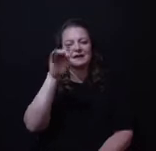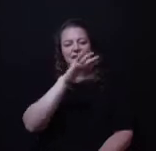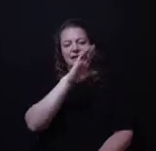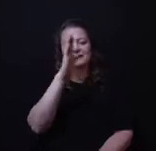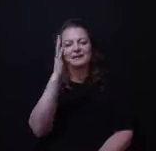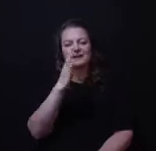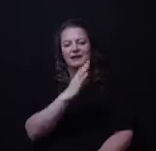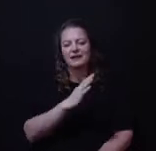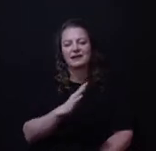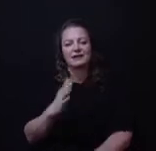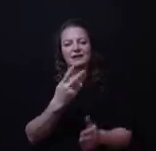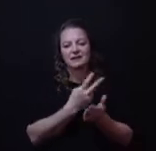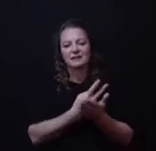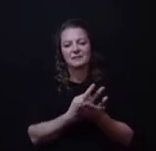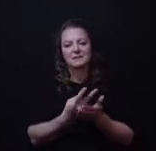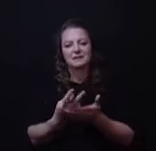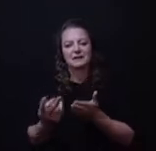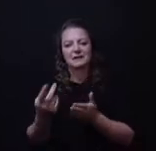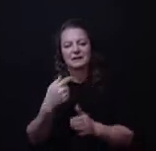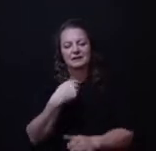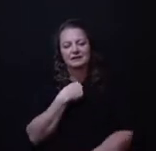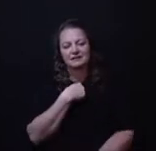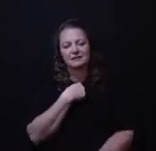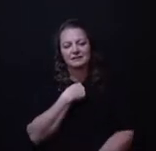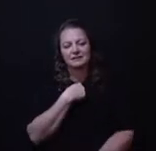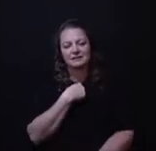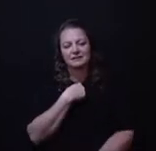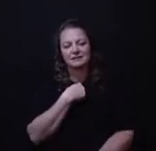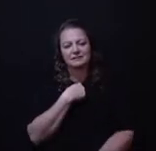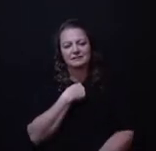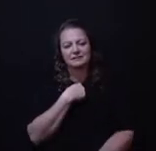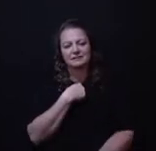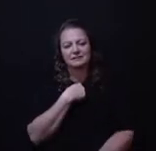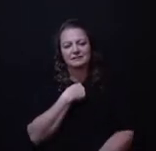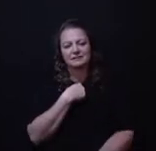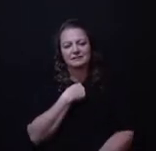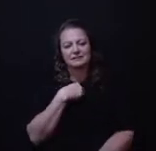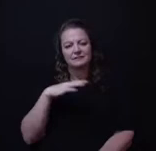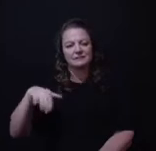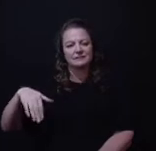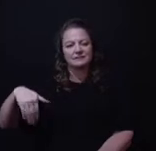never failed me yet.